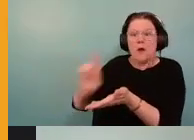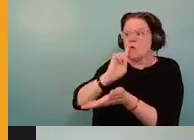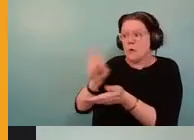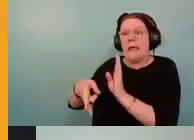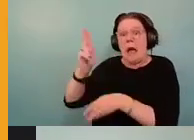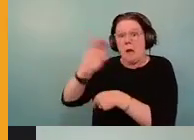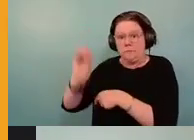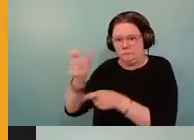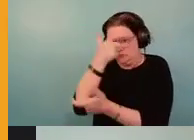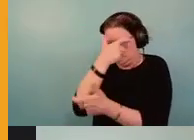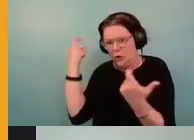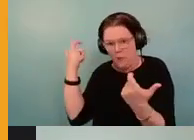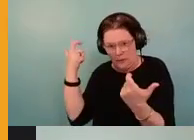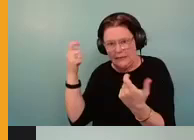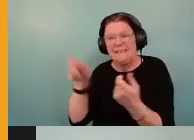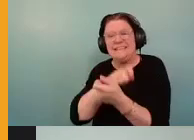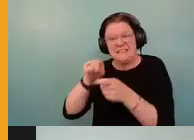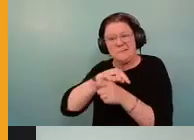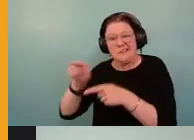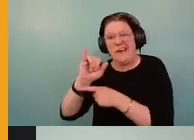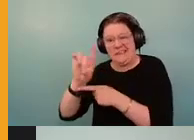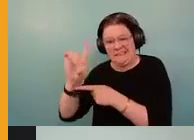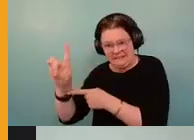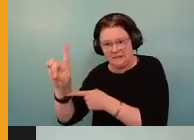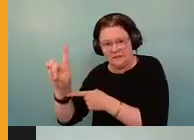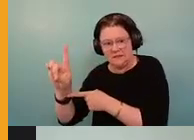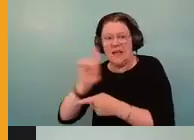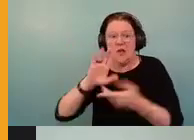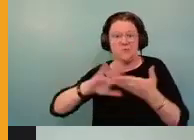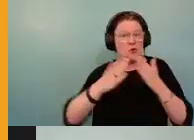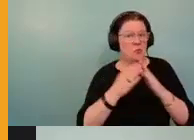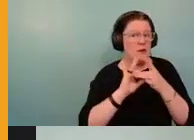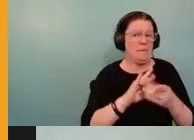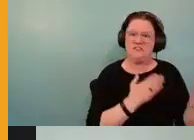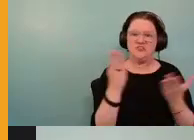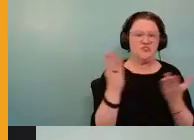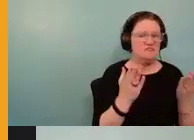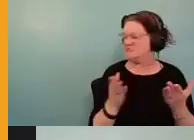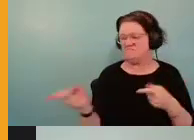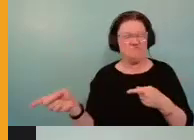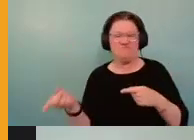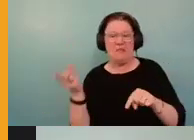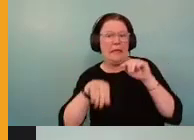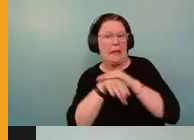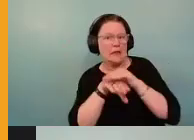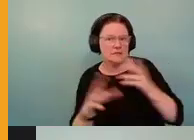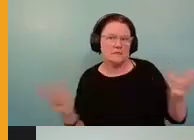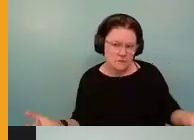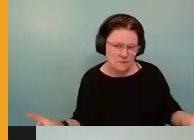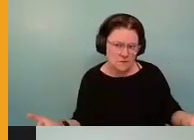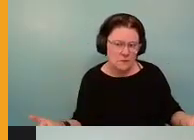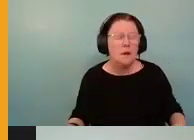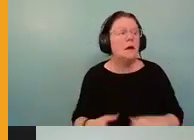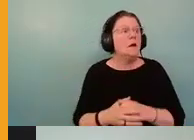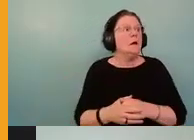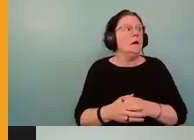trauma in people with IDD and decreased community-based services that are accessible to people with IDD. So what does that look